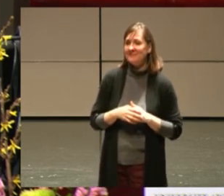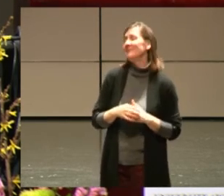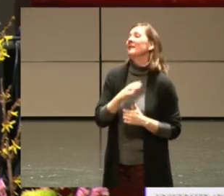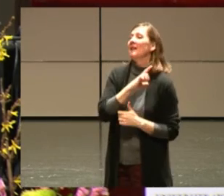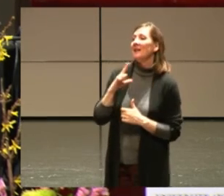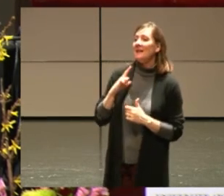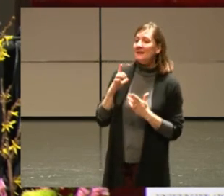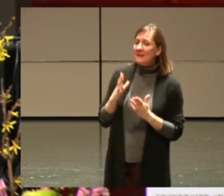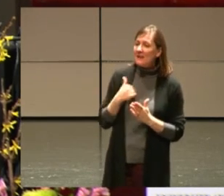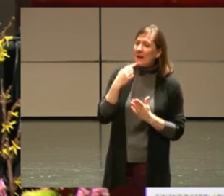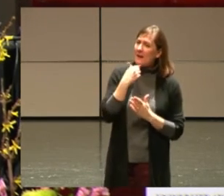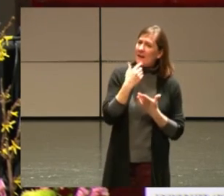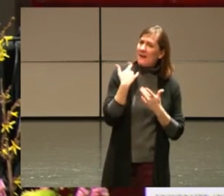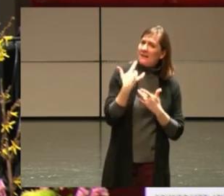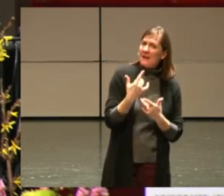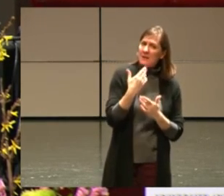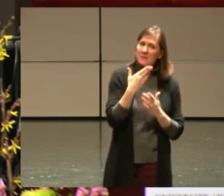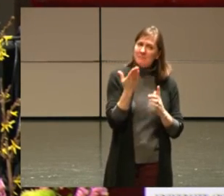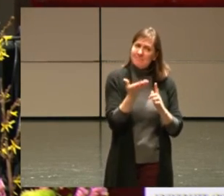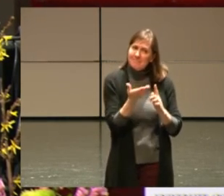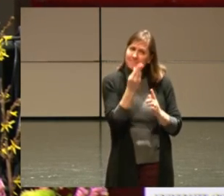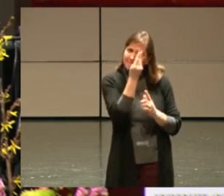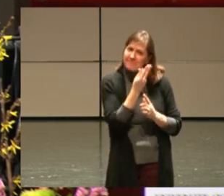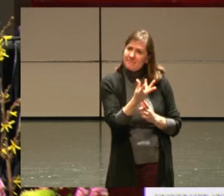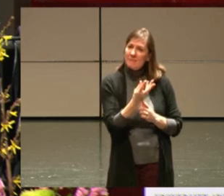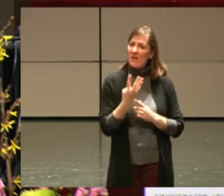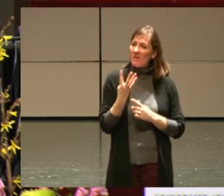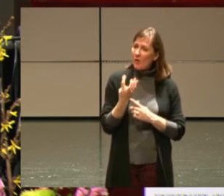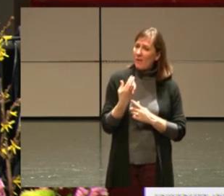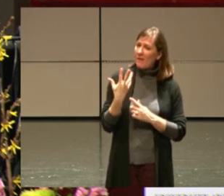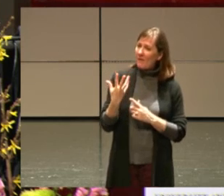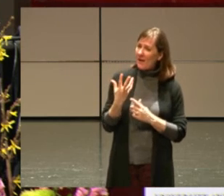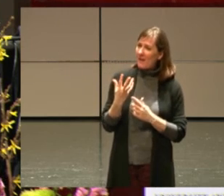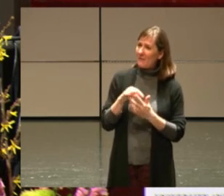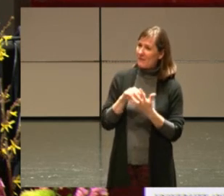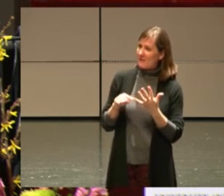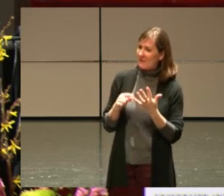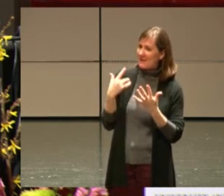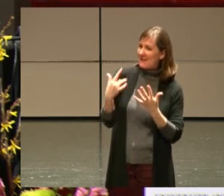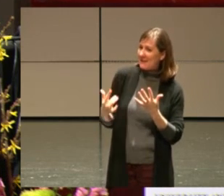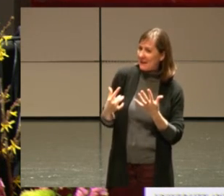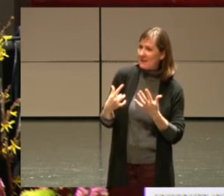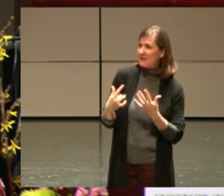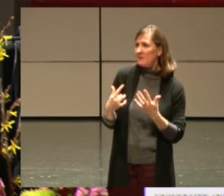I try to point out that there's usually four or five major factors that drive the cost